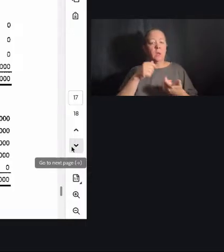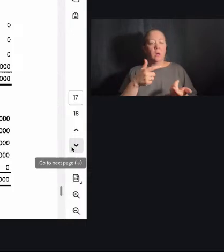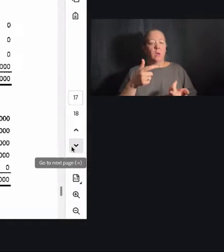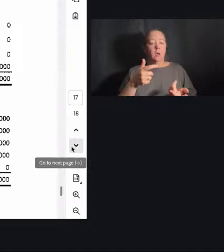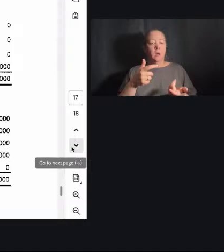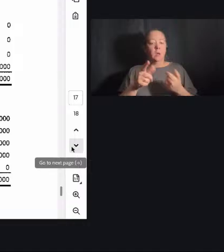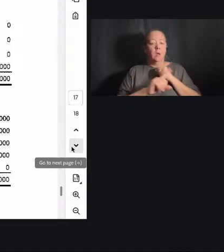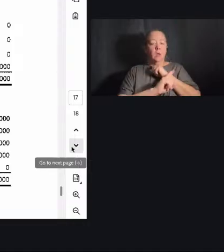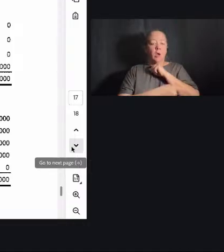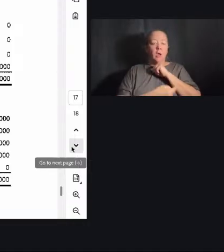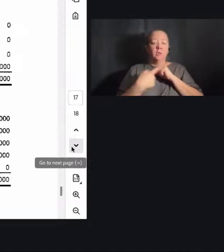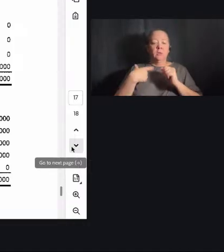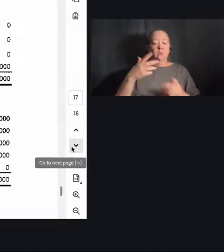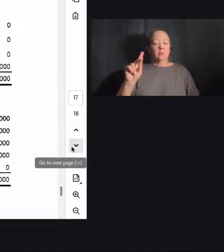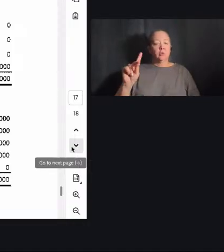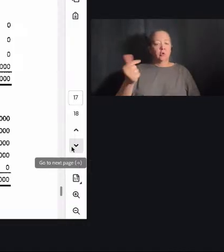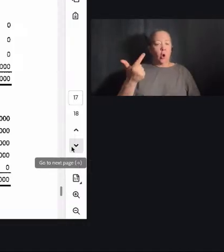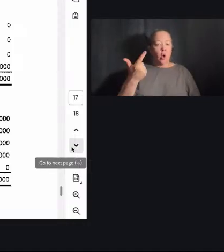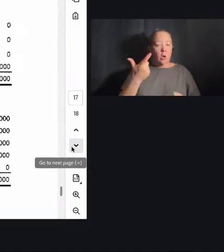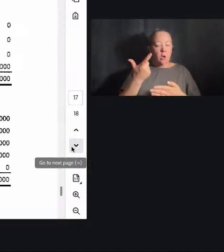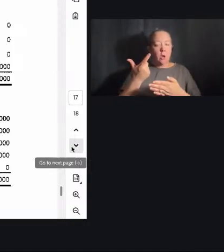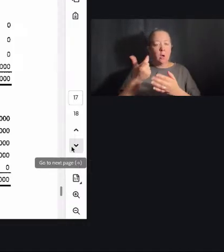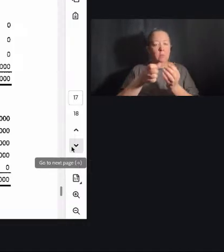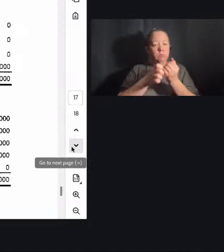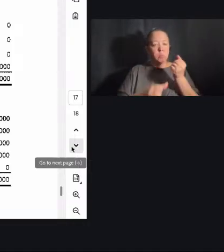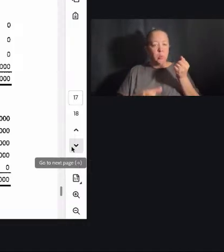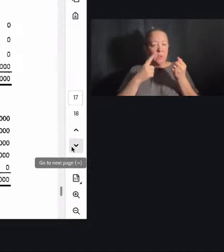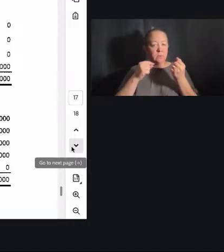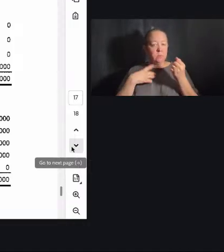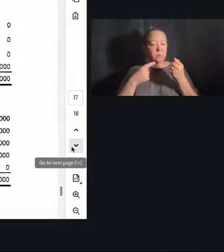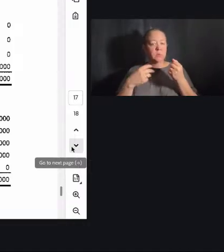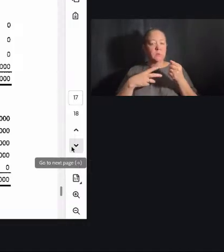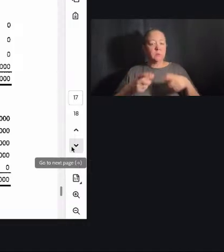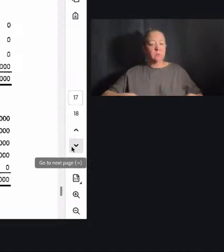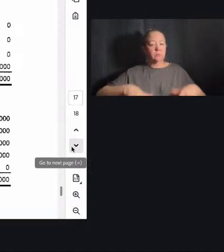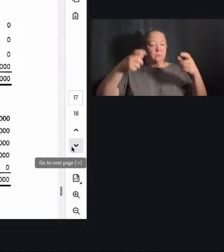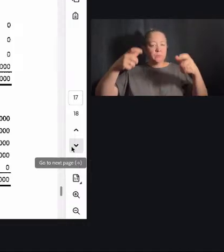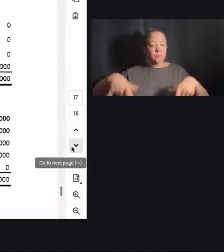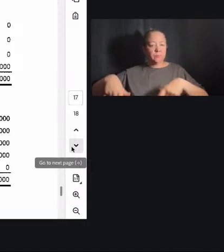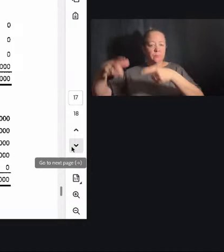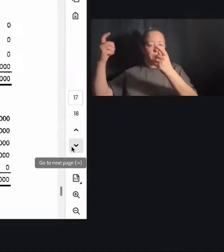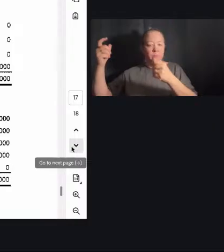to this year, we actually paid for the gate at Boyd Park through this line item.